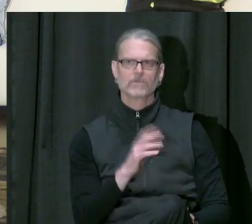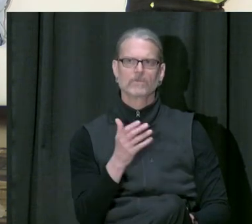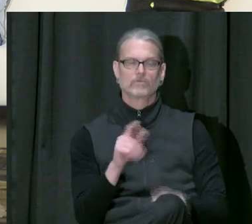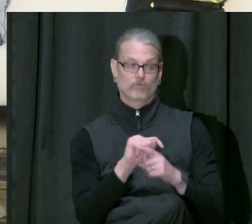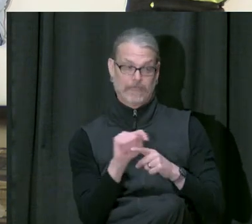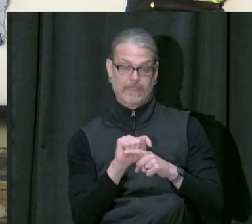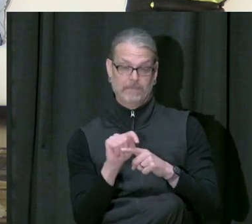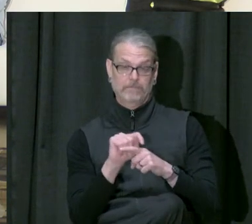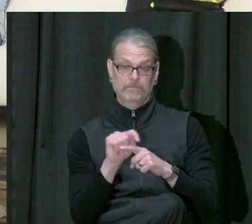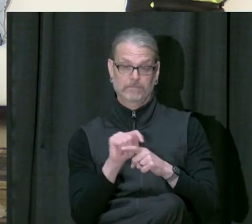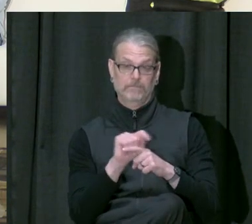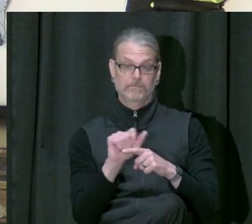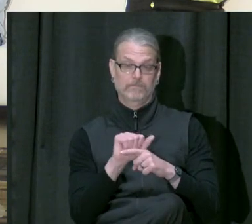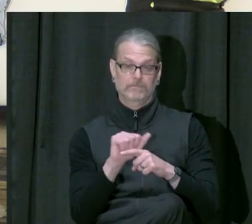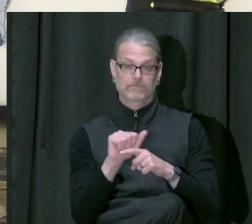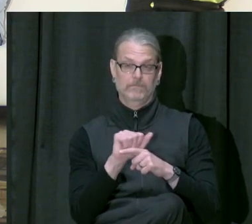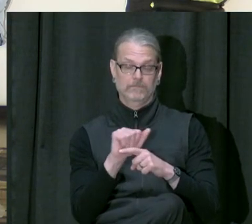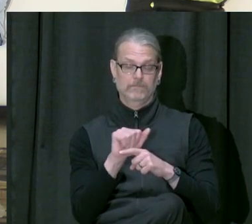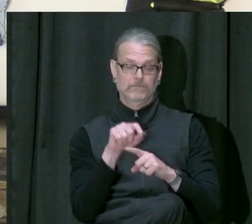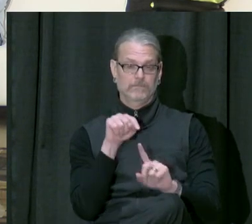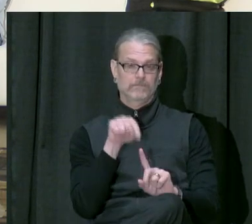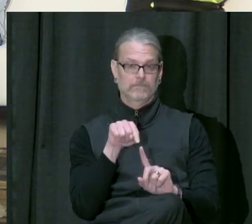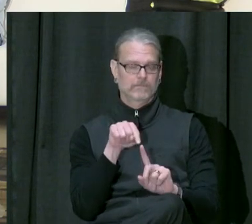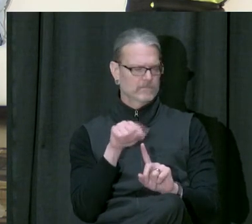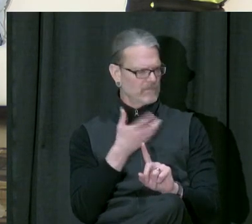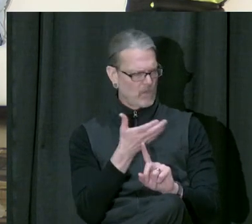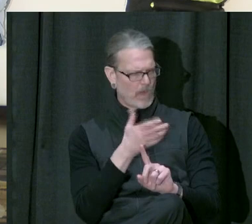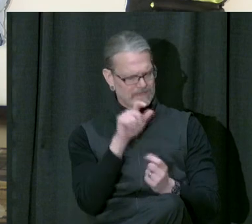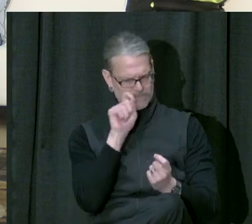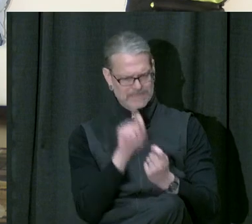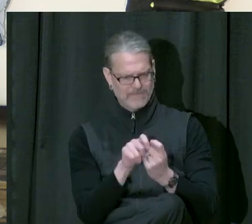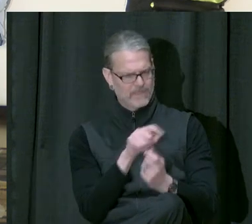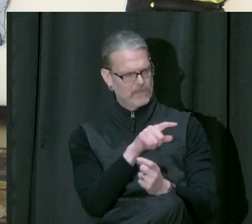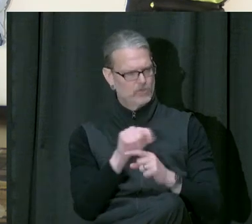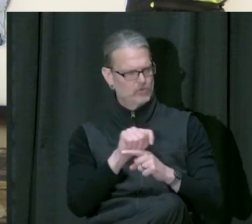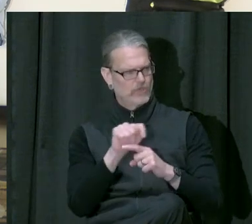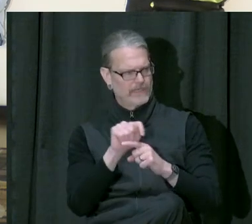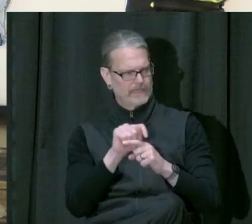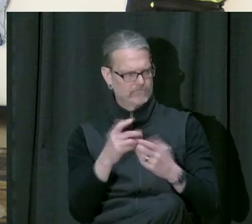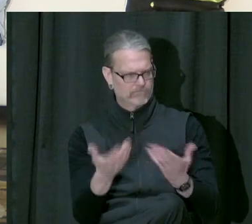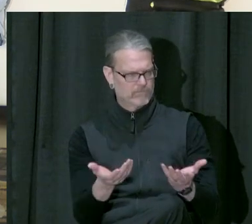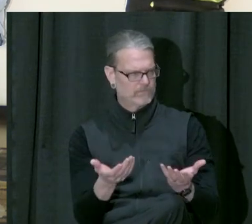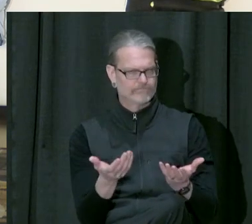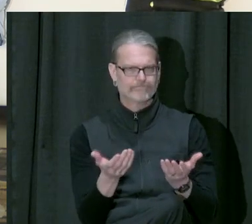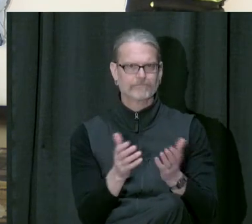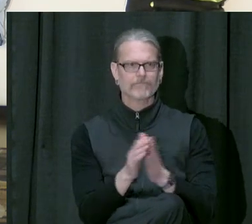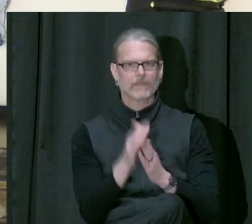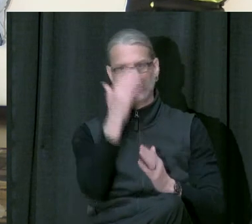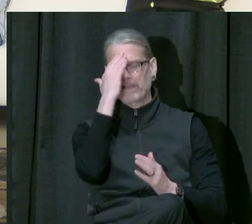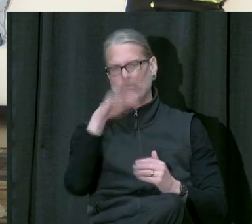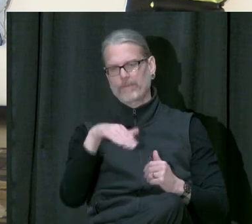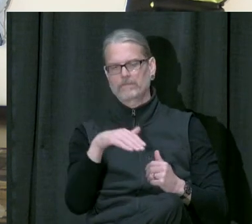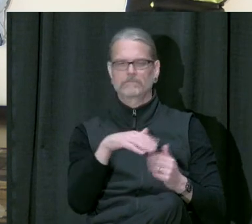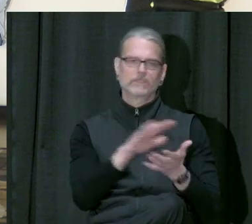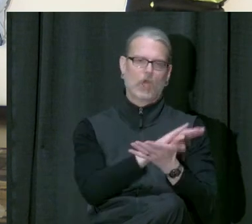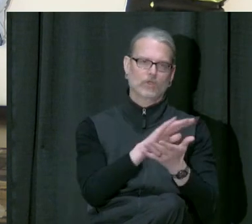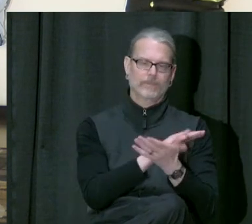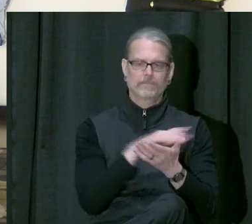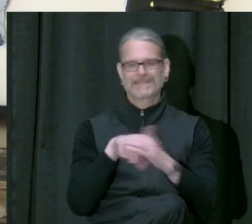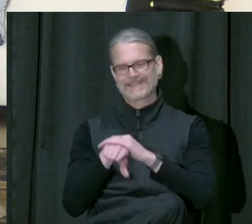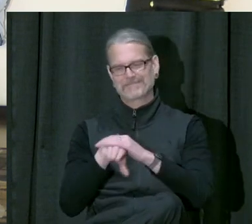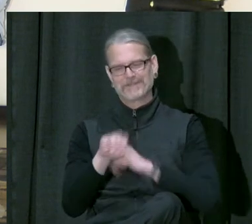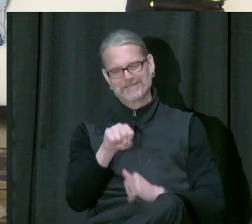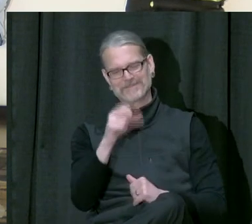Training, what specifically are you training about? I mean, I know document and accessibility, but let's